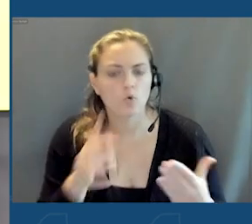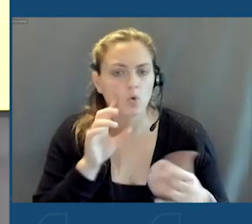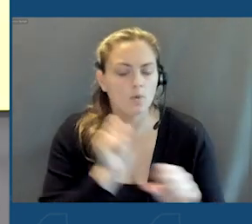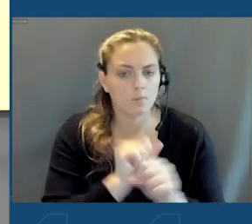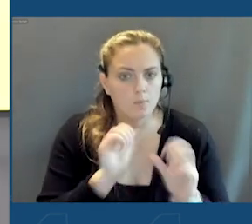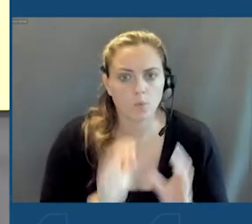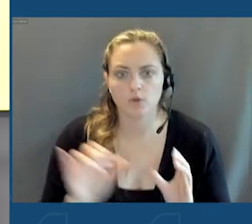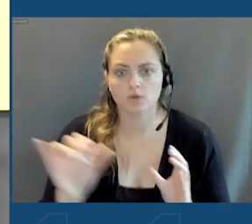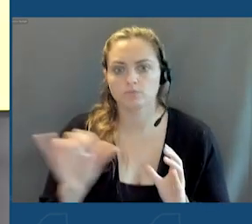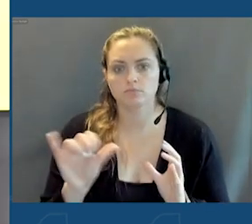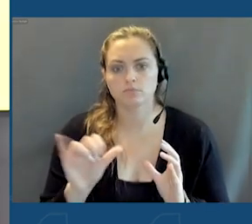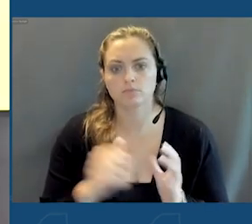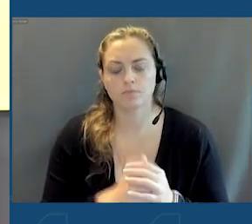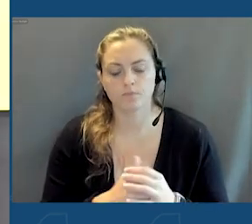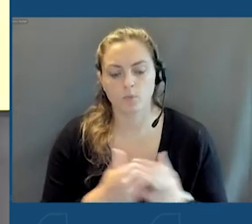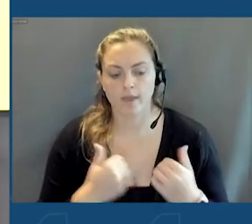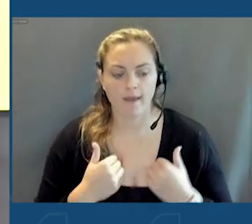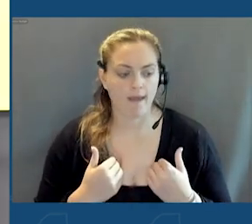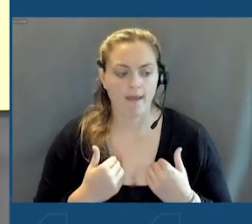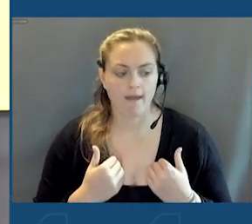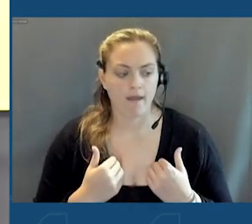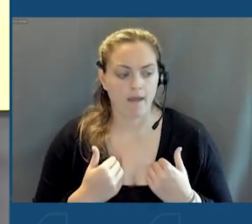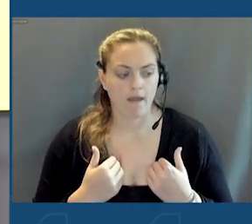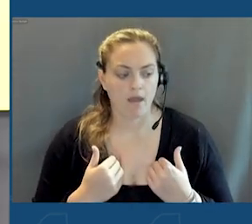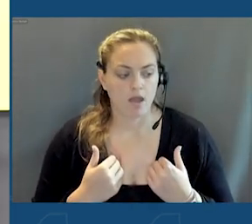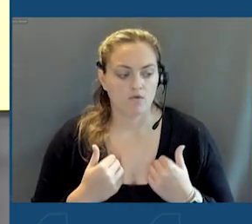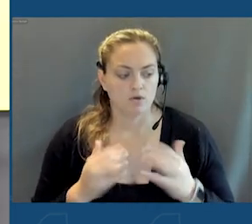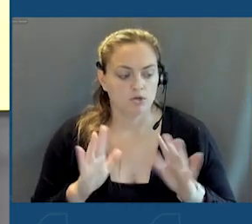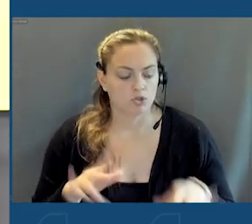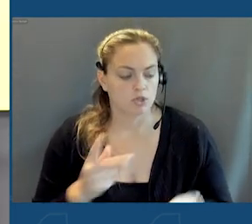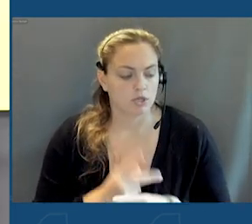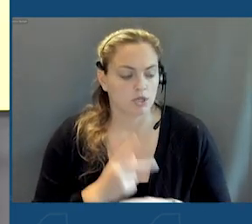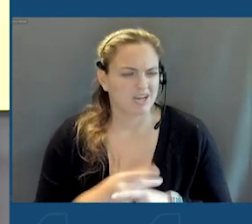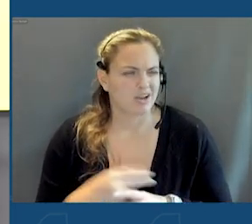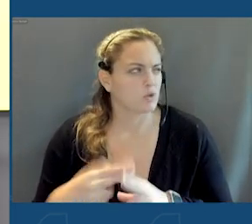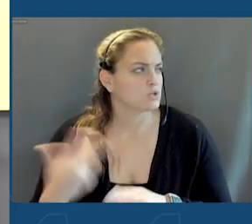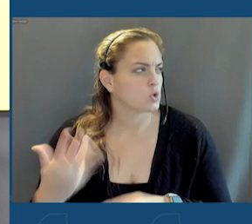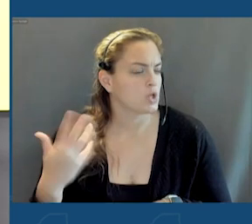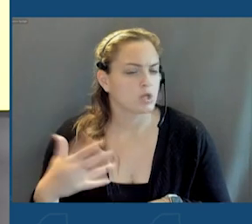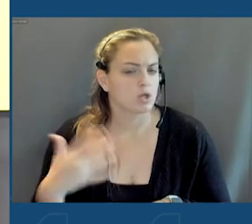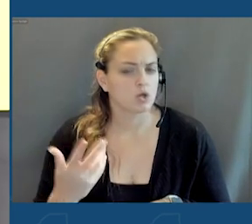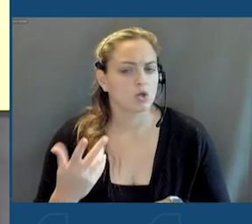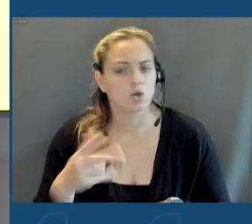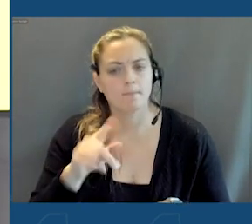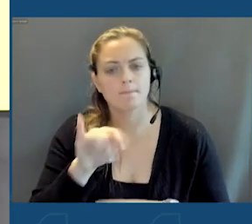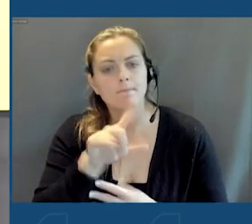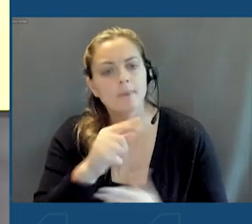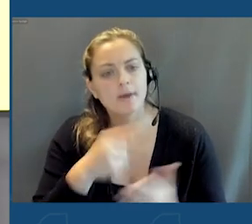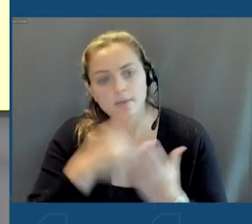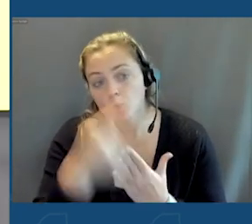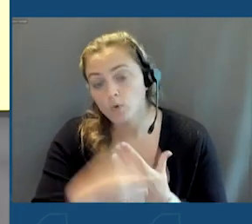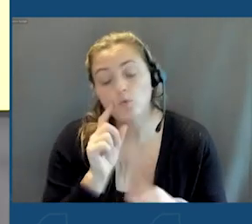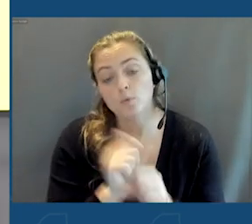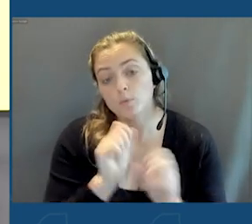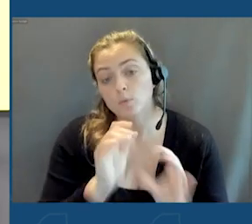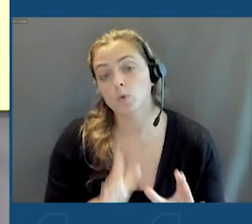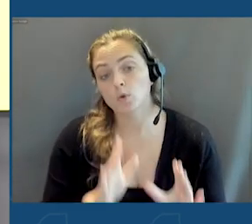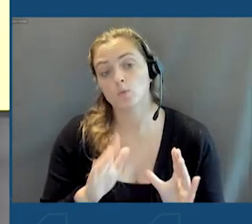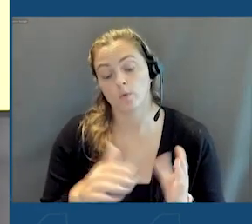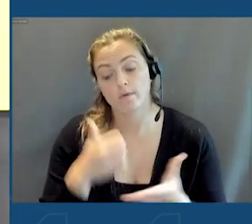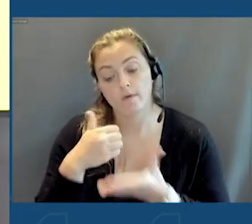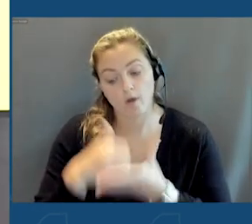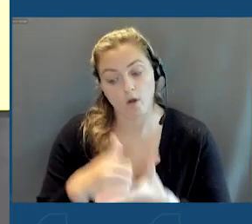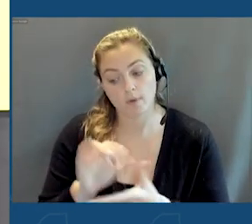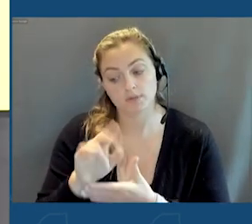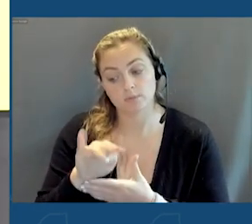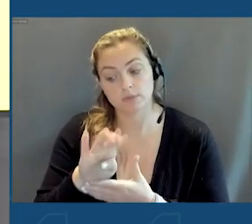have a child care, what we call a child care pilot program for employers. We're helping subsidize employers.